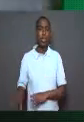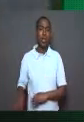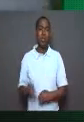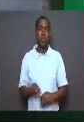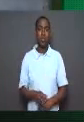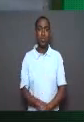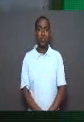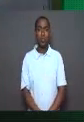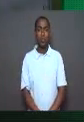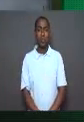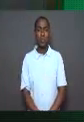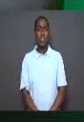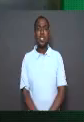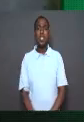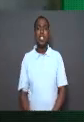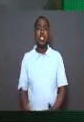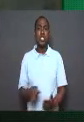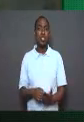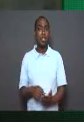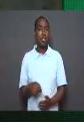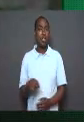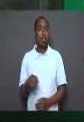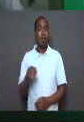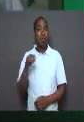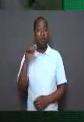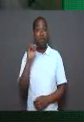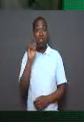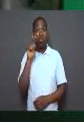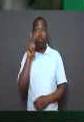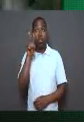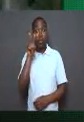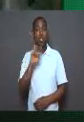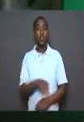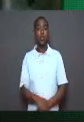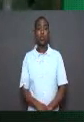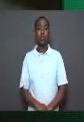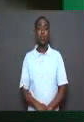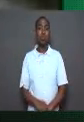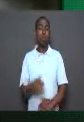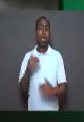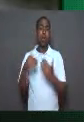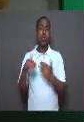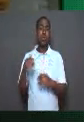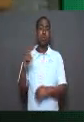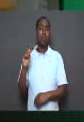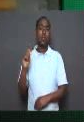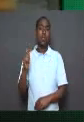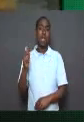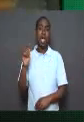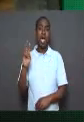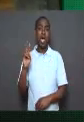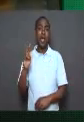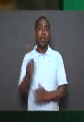Students, let us watch a video that investigates the amount of tar that